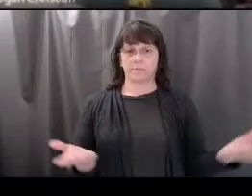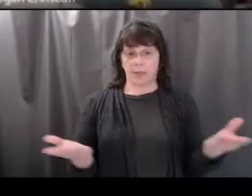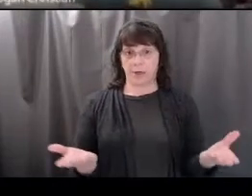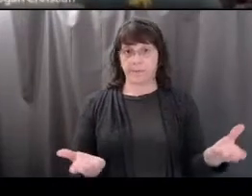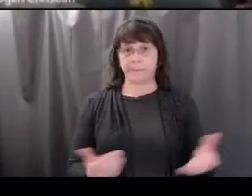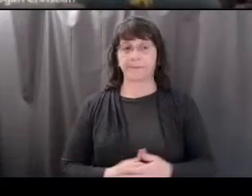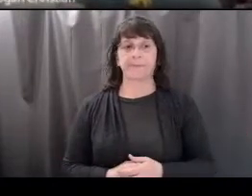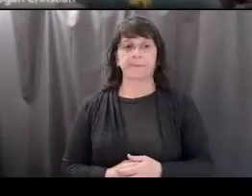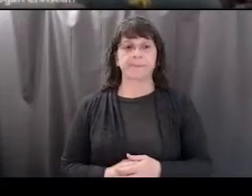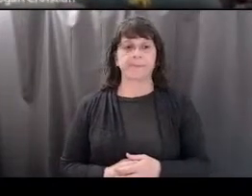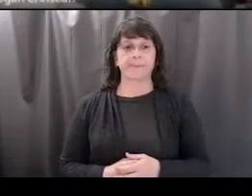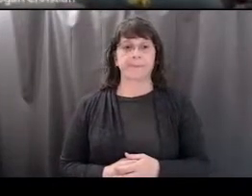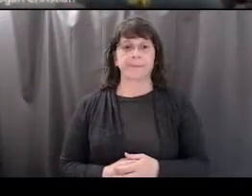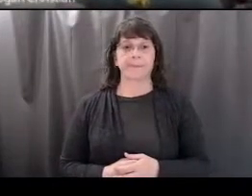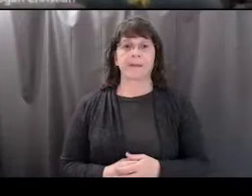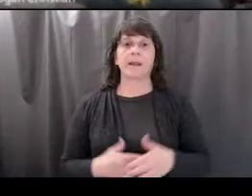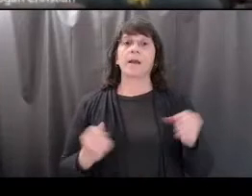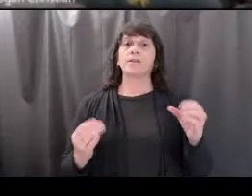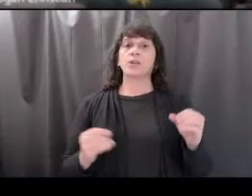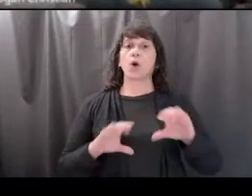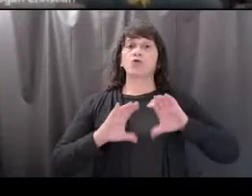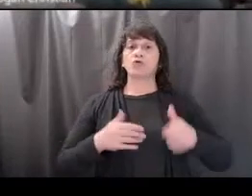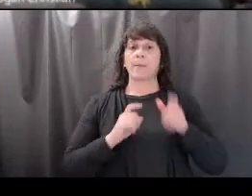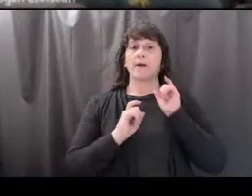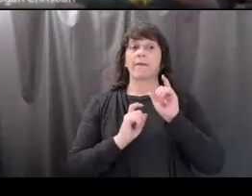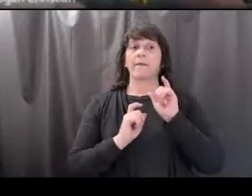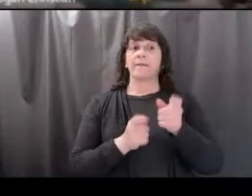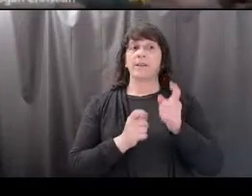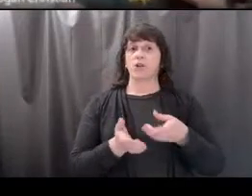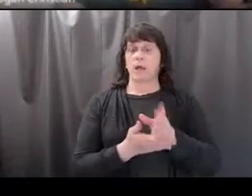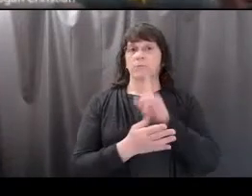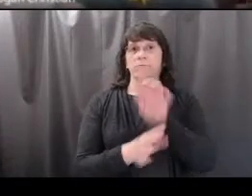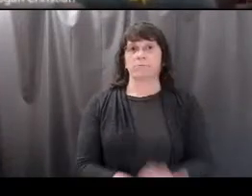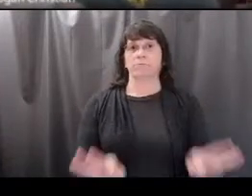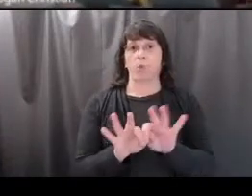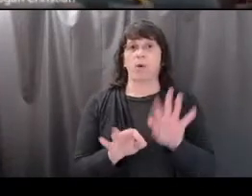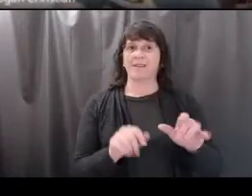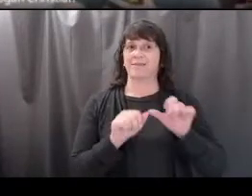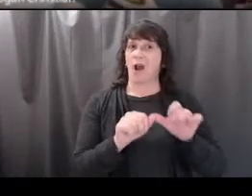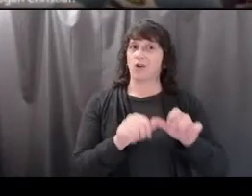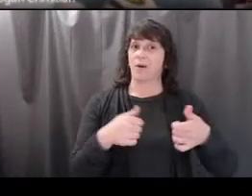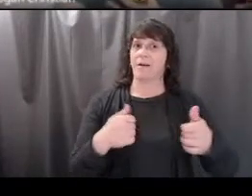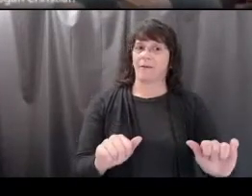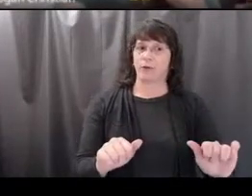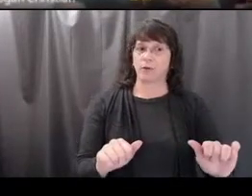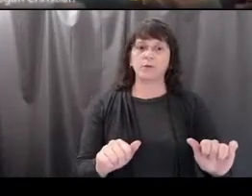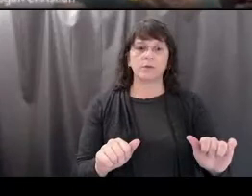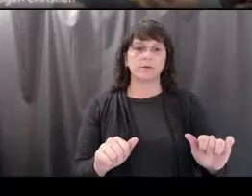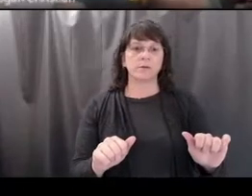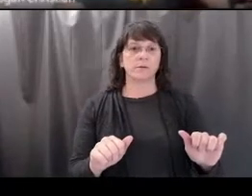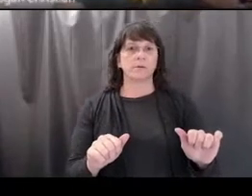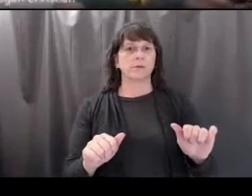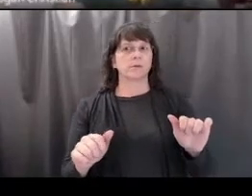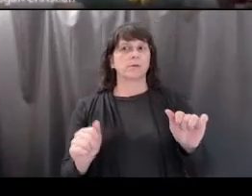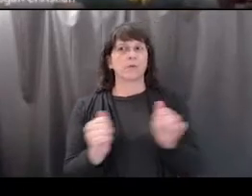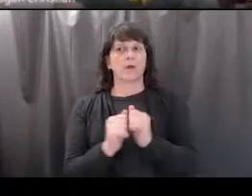River itself. So tribal fishing rights are very important and sort of an ongoing effort among the